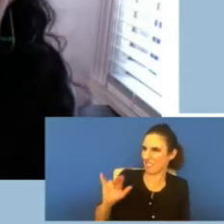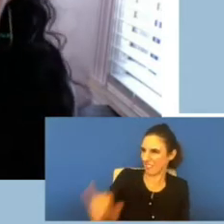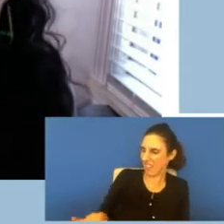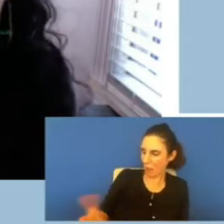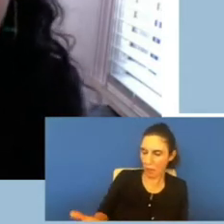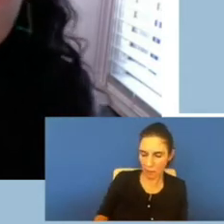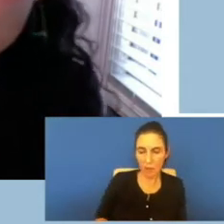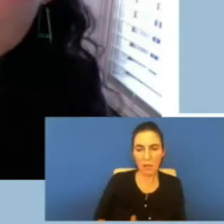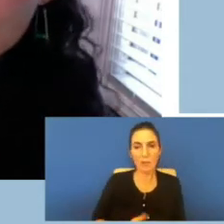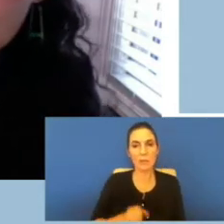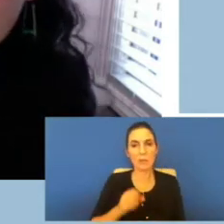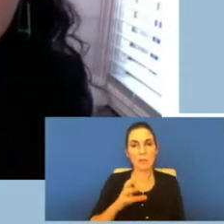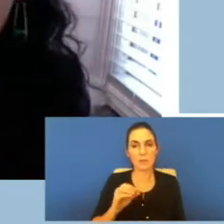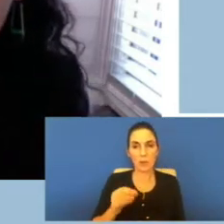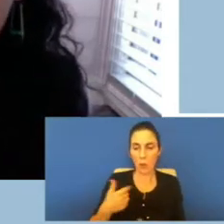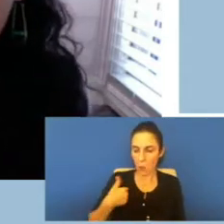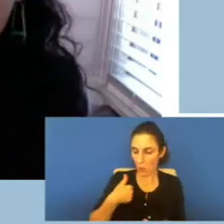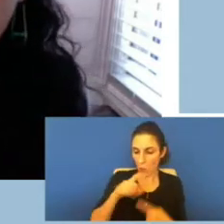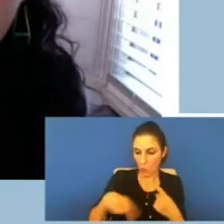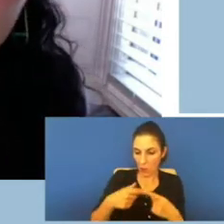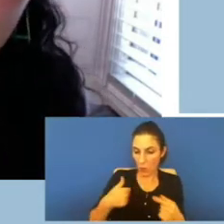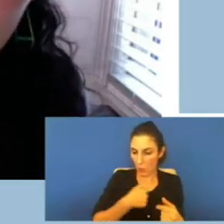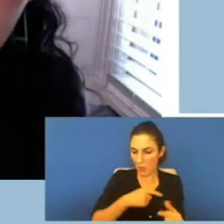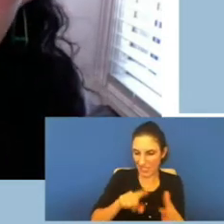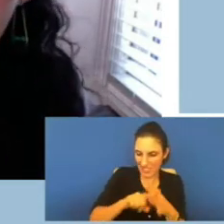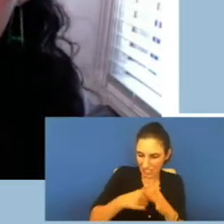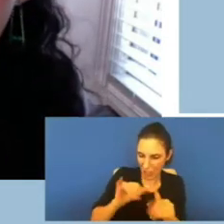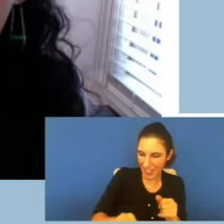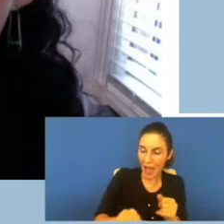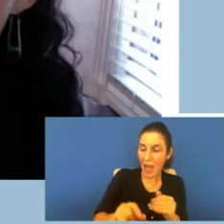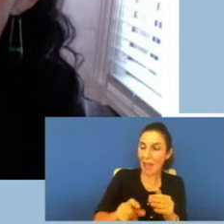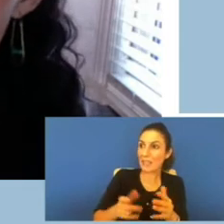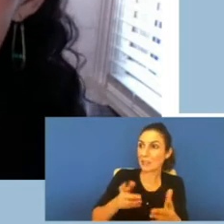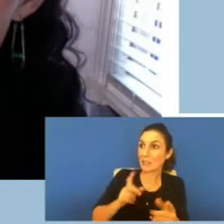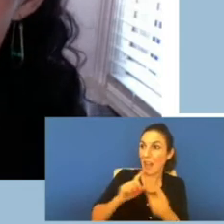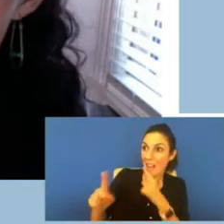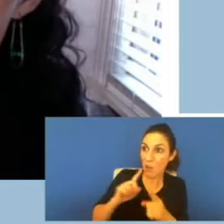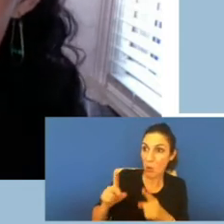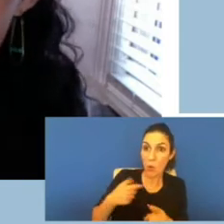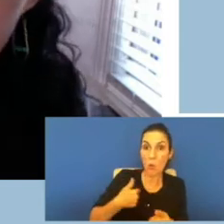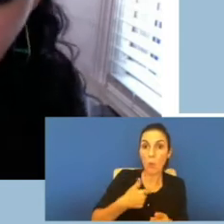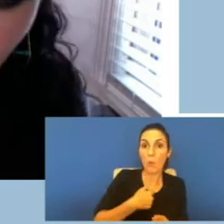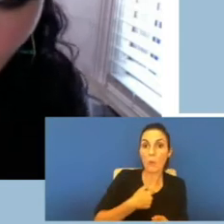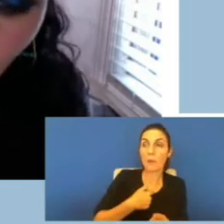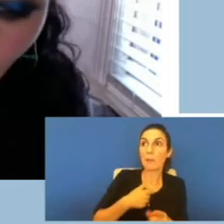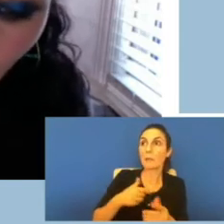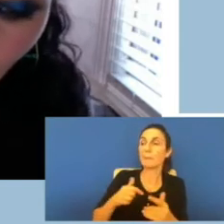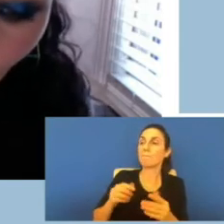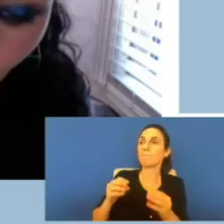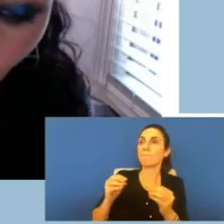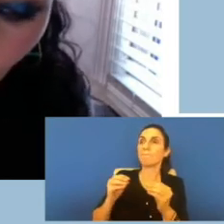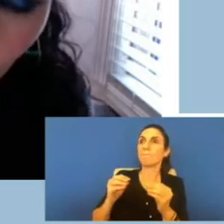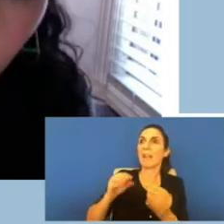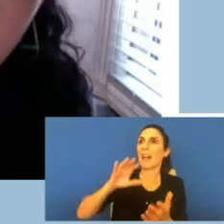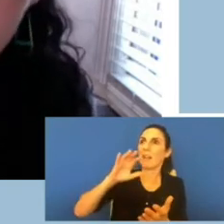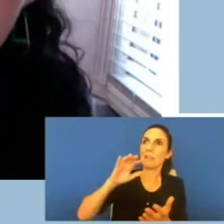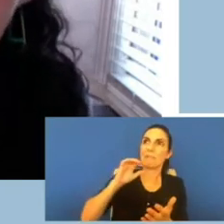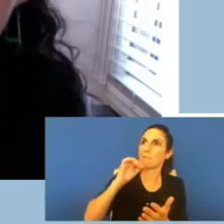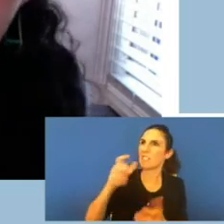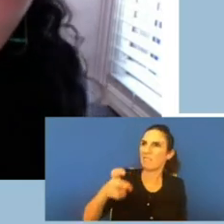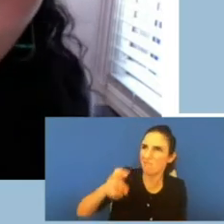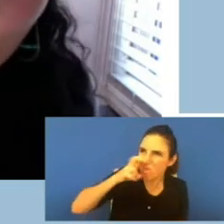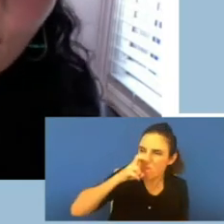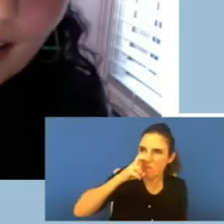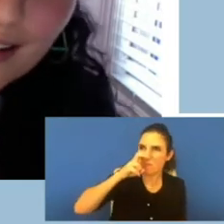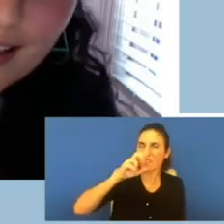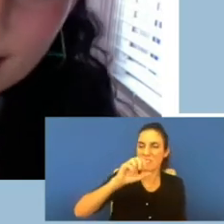don't engage in those conversations, I think we're actually engaging in a much less rigorous kind of STEM education. And